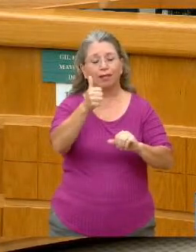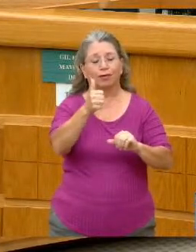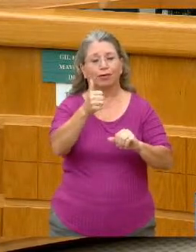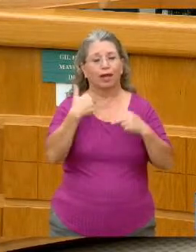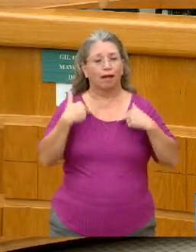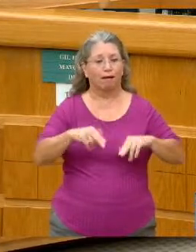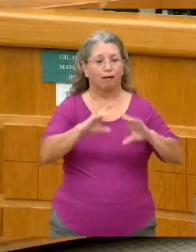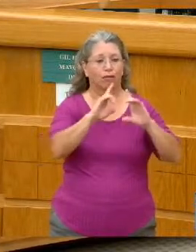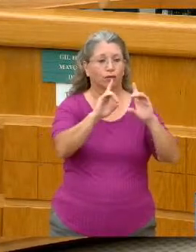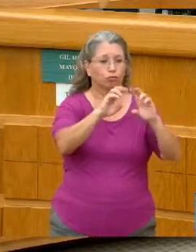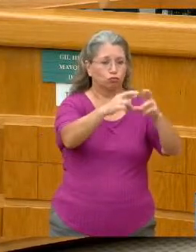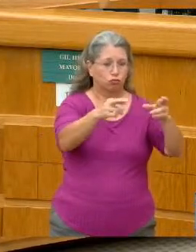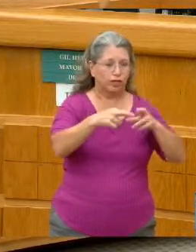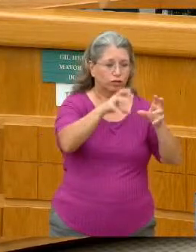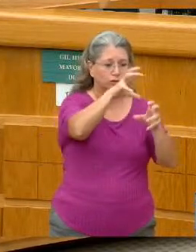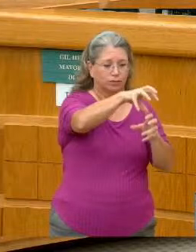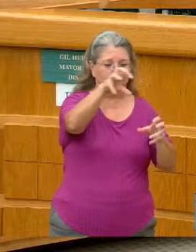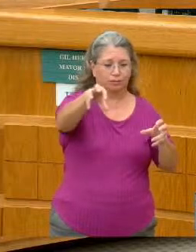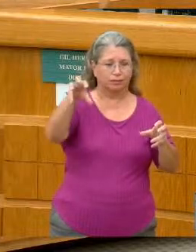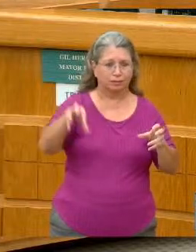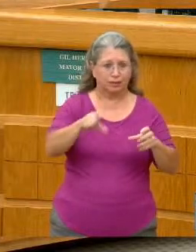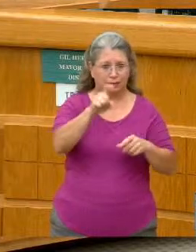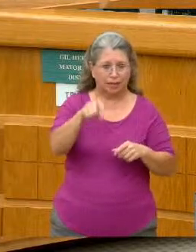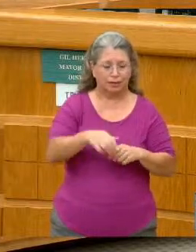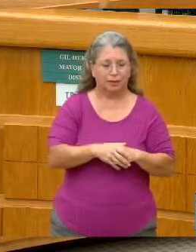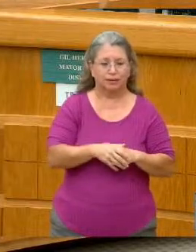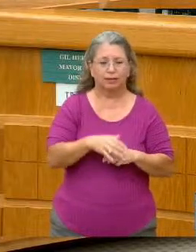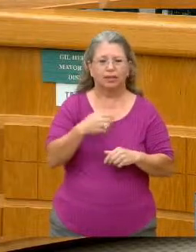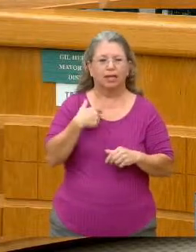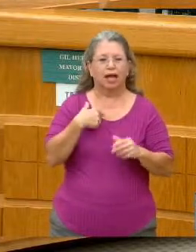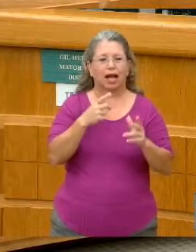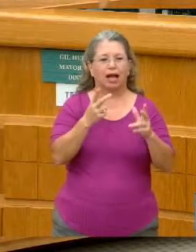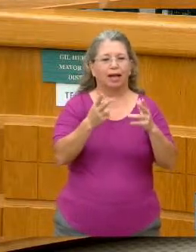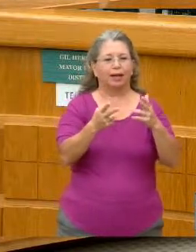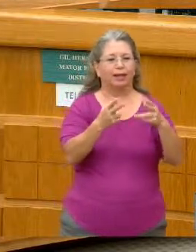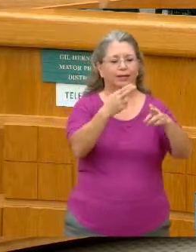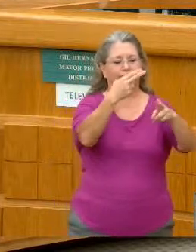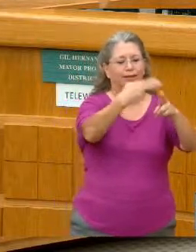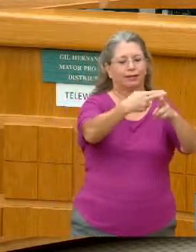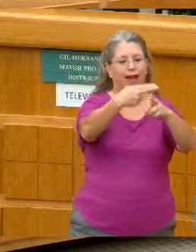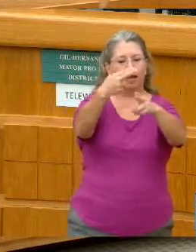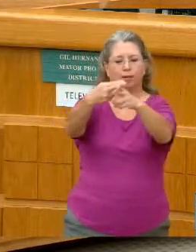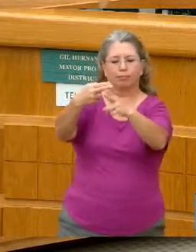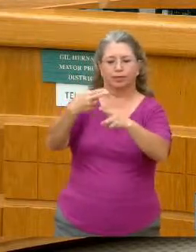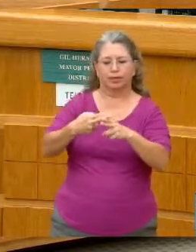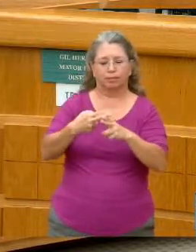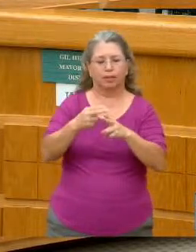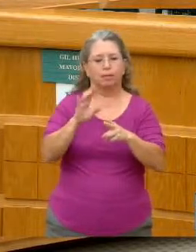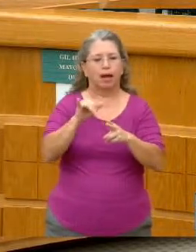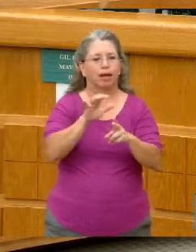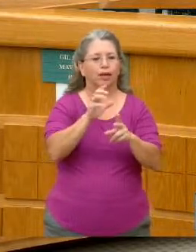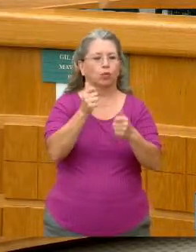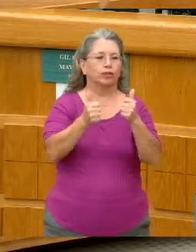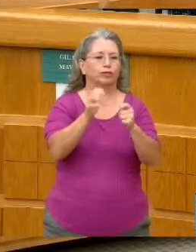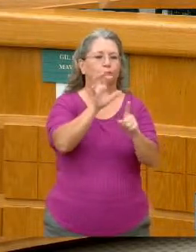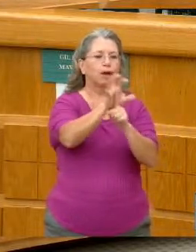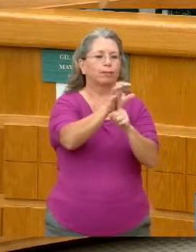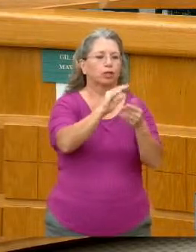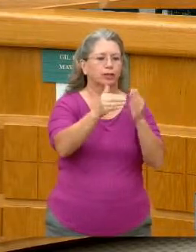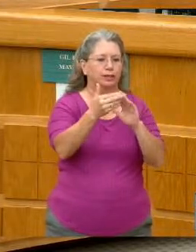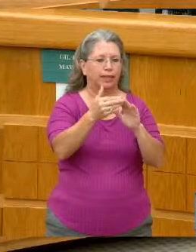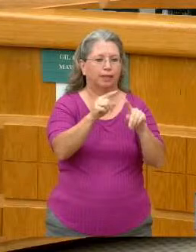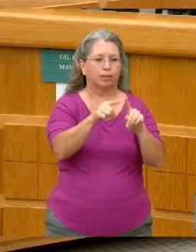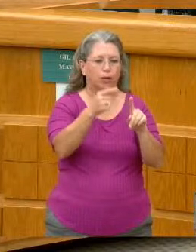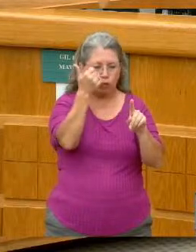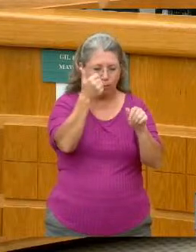you look a little bit more closely, and what we've done is we put the names of popular cities in each of these public health regions here, but it's not just the cities, it's the